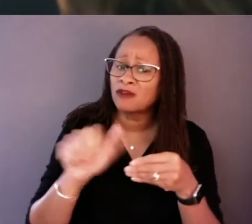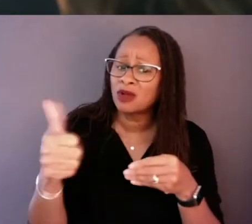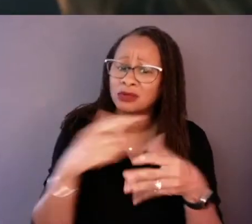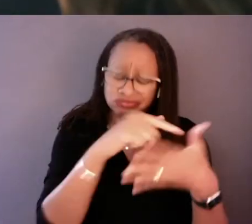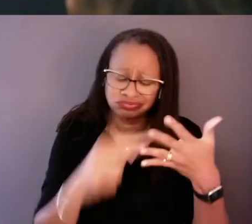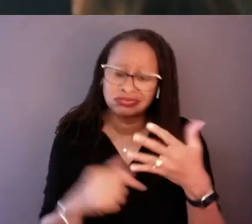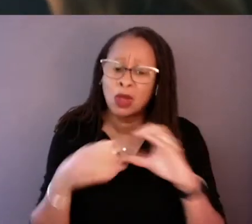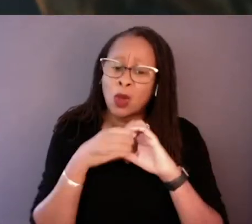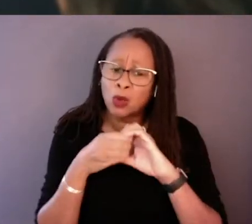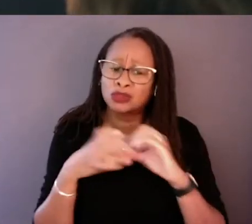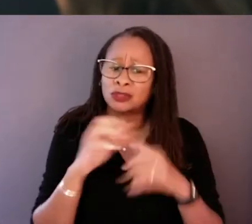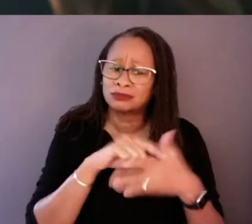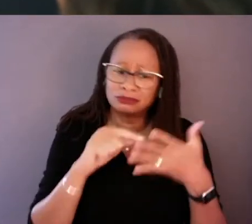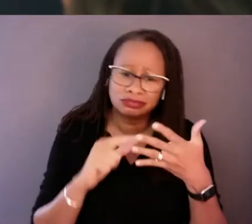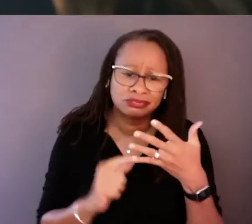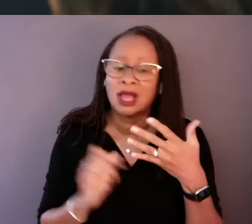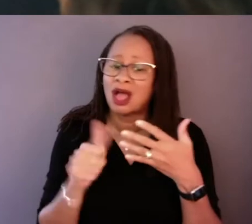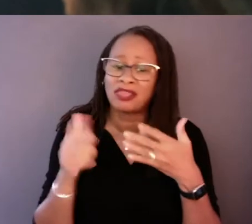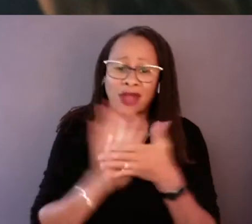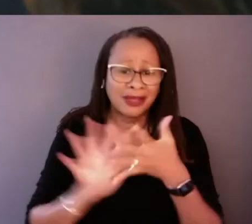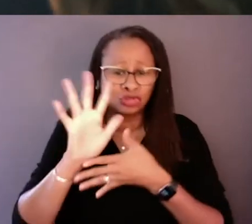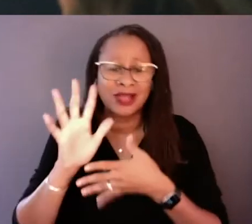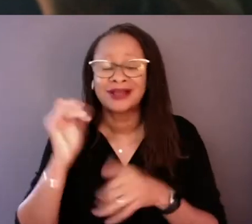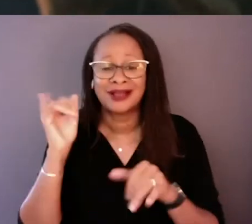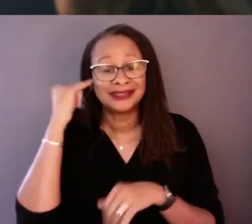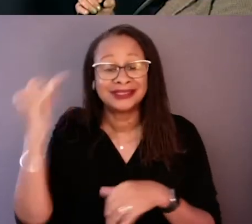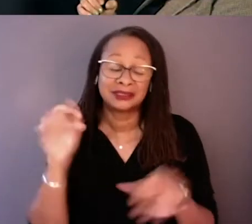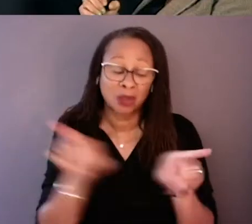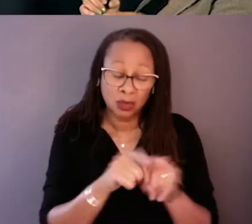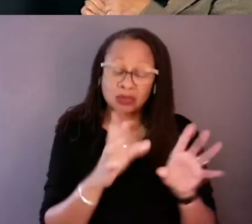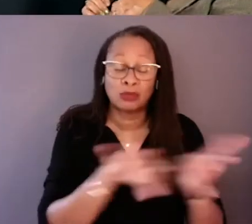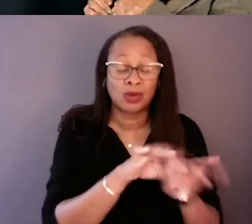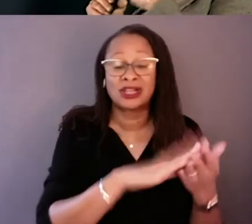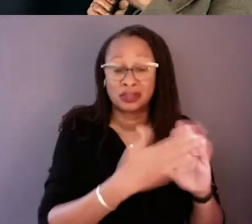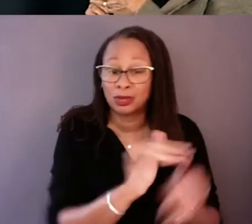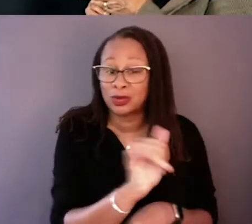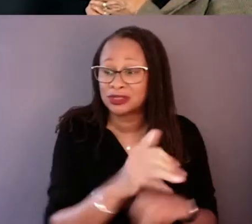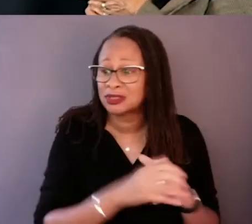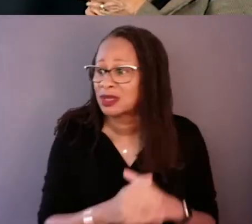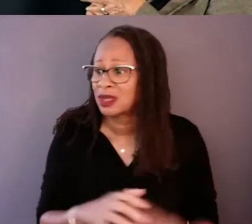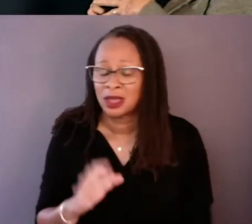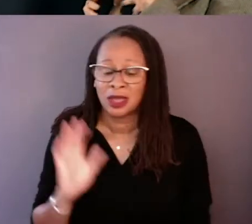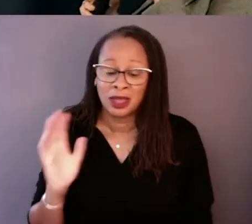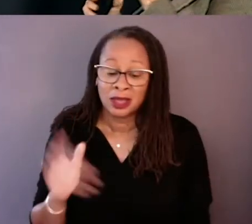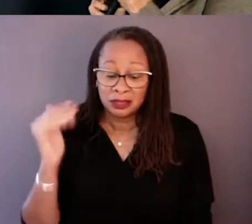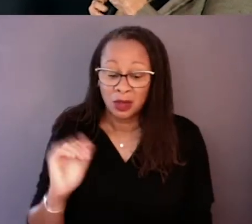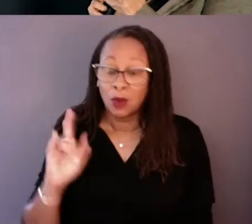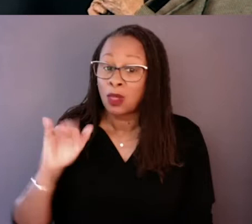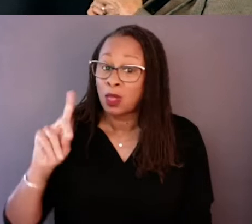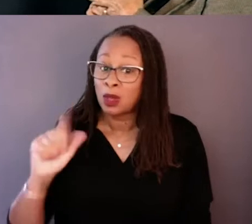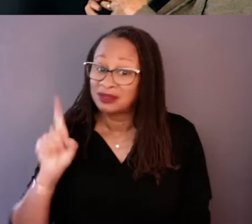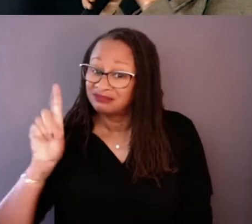more abstract ideas was equally as important to the community of film. Gabriel, I wanted to ask you too. So you live in the Amazon. Do you live